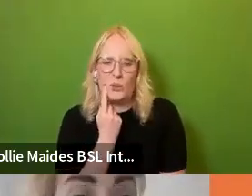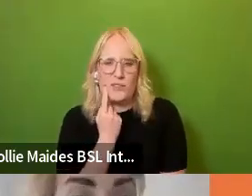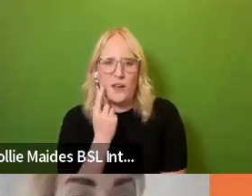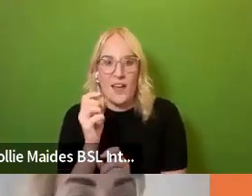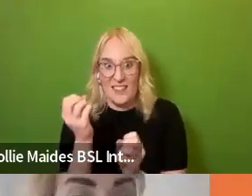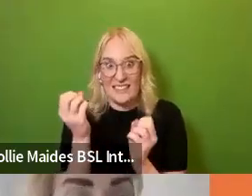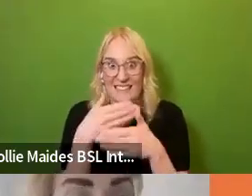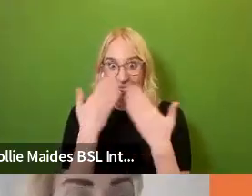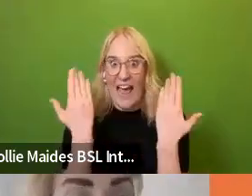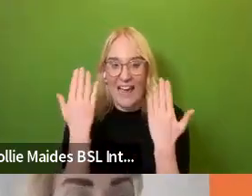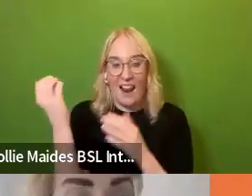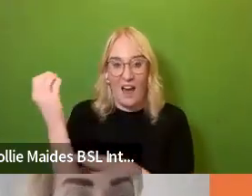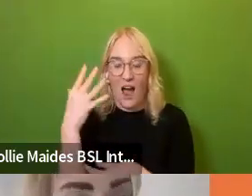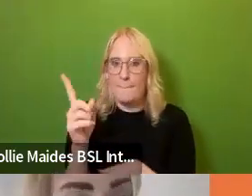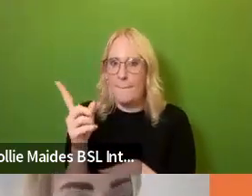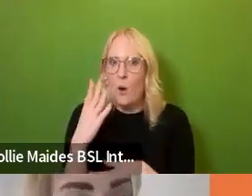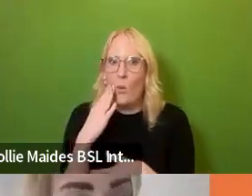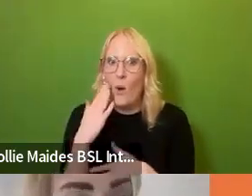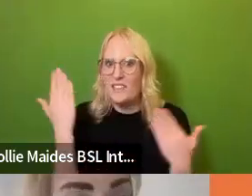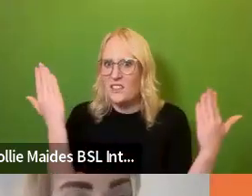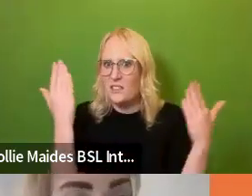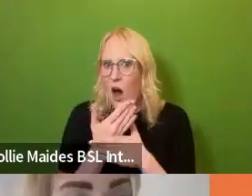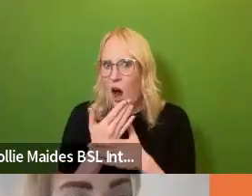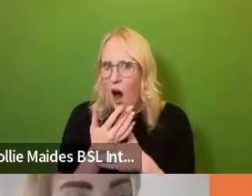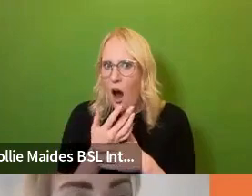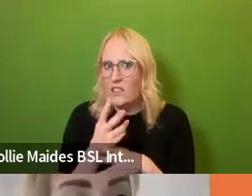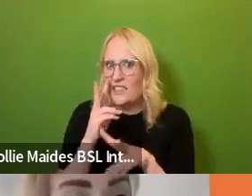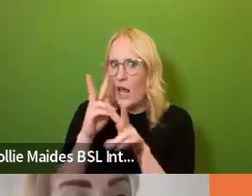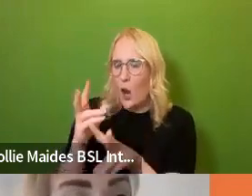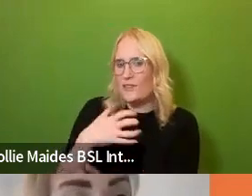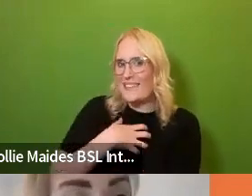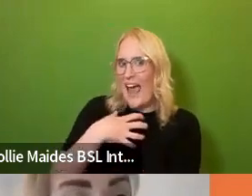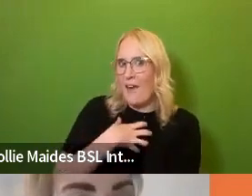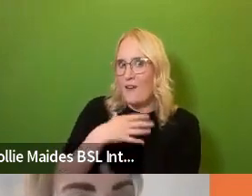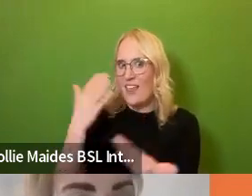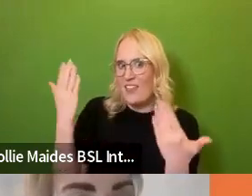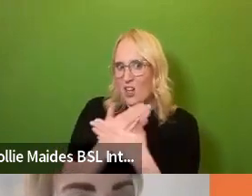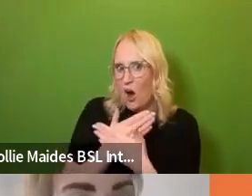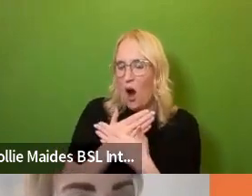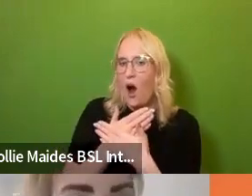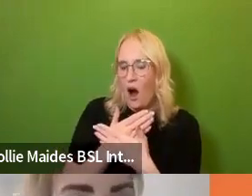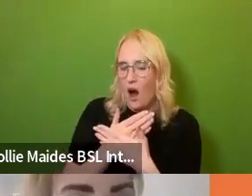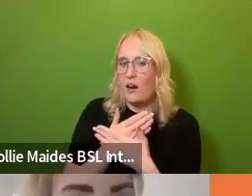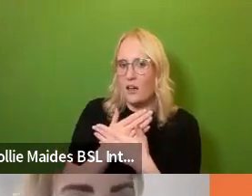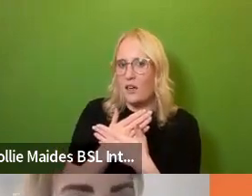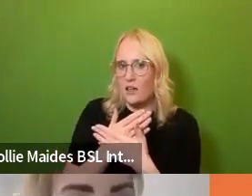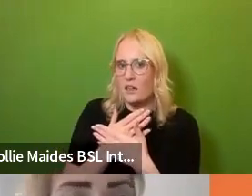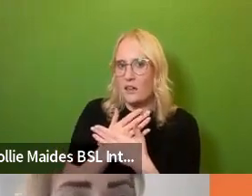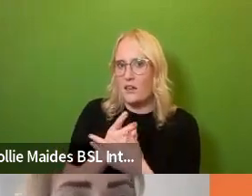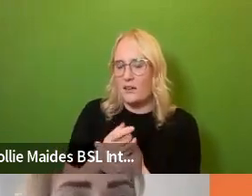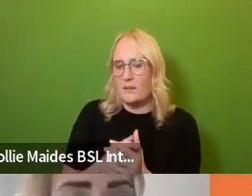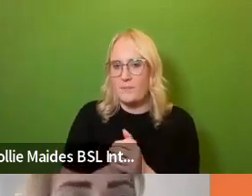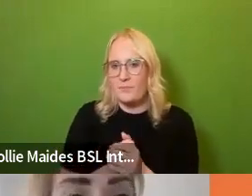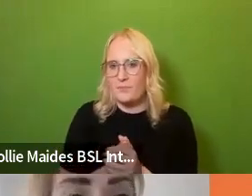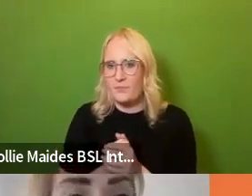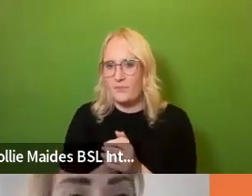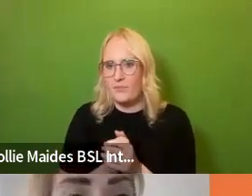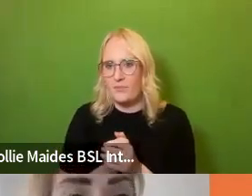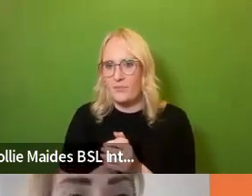daylight. But actually, does that cast a shadow in the dark that might be quite intimidating? Is